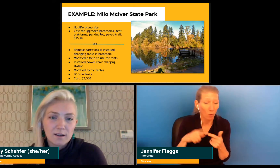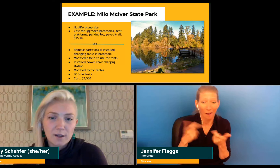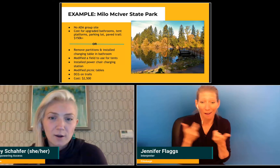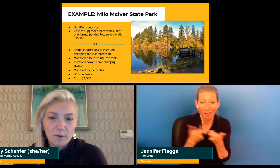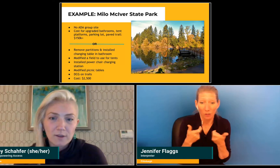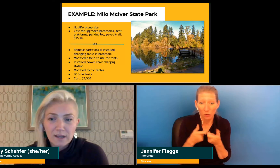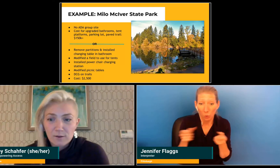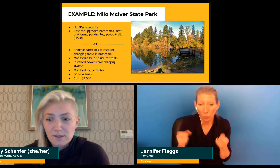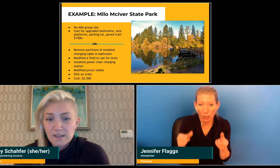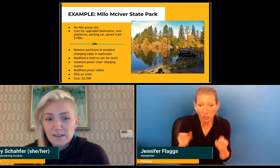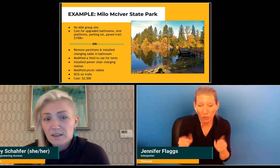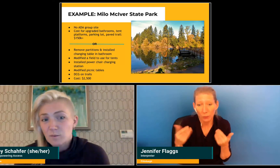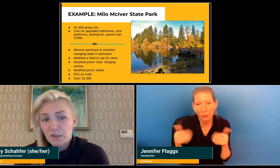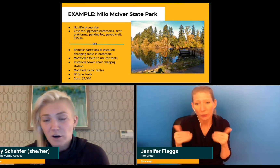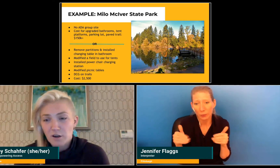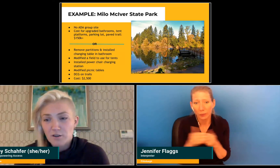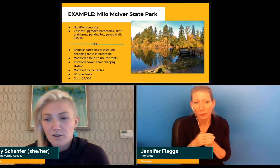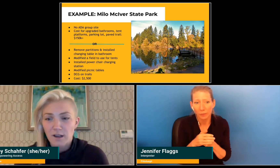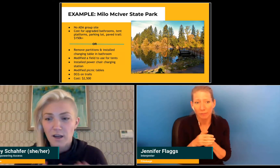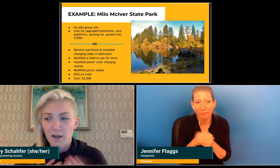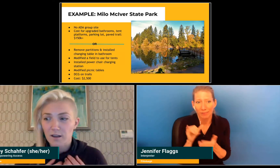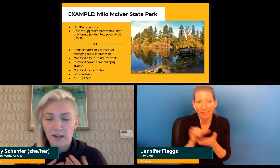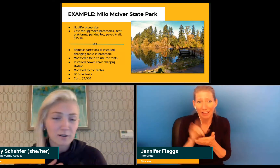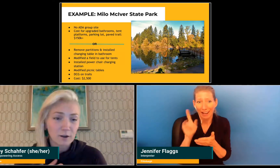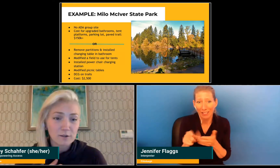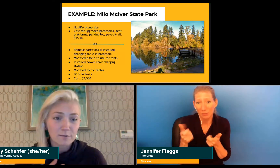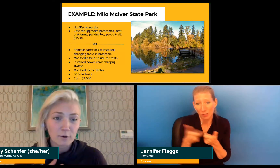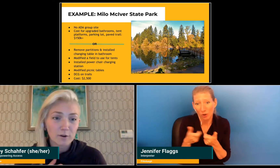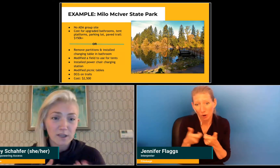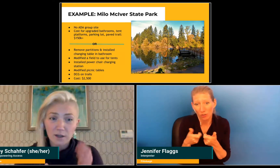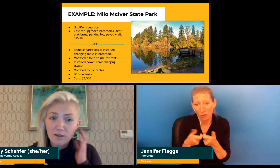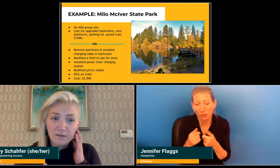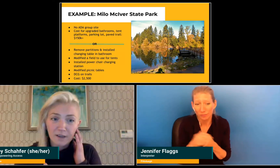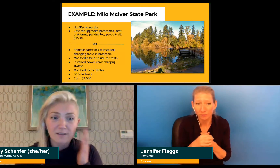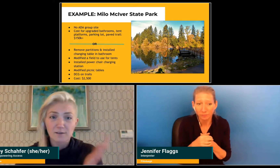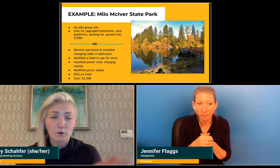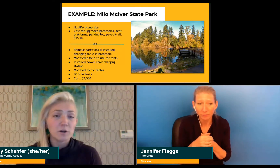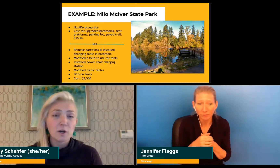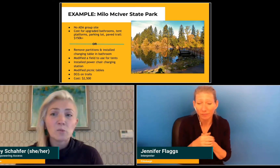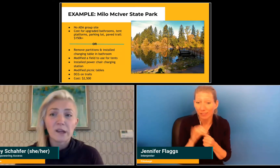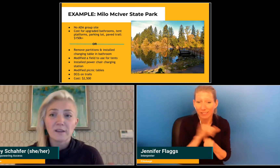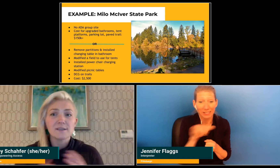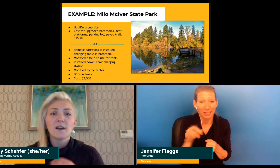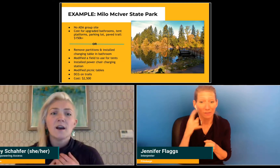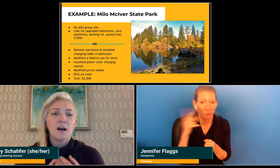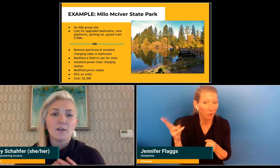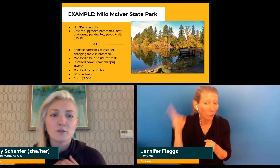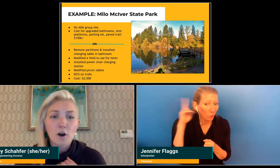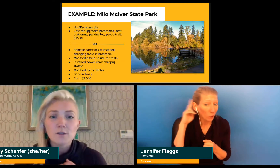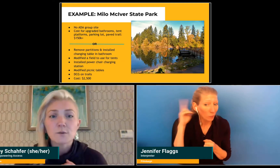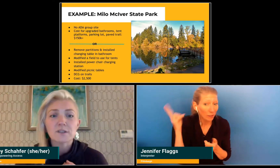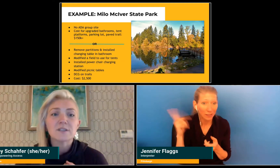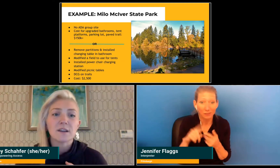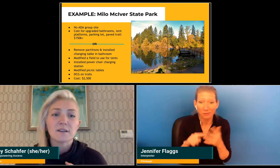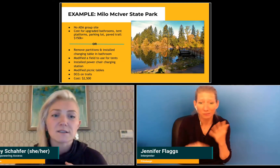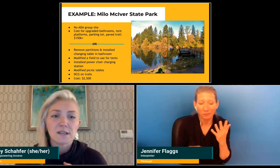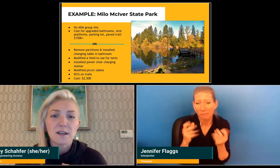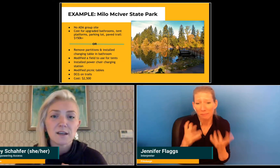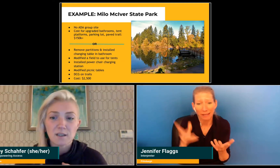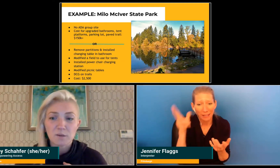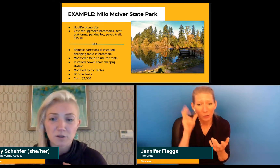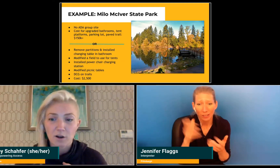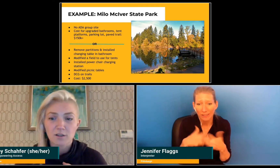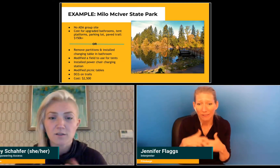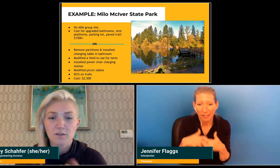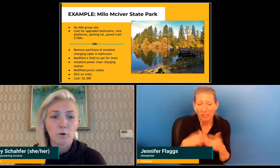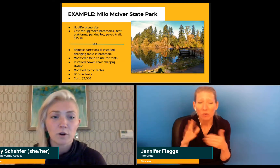then, those things need to be charged. That goes for like hearing devices, cochlear implants. There's all sorts of things that